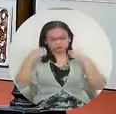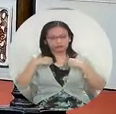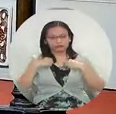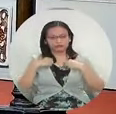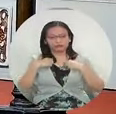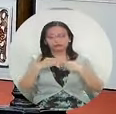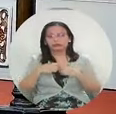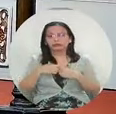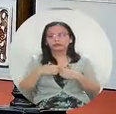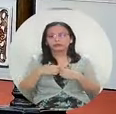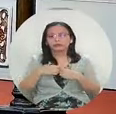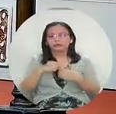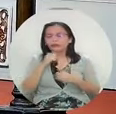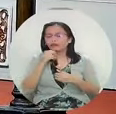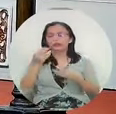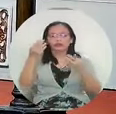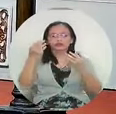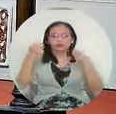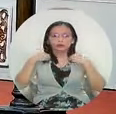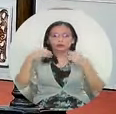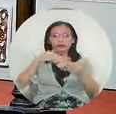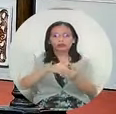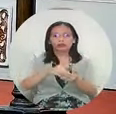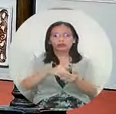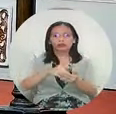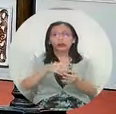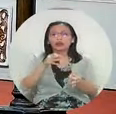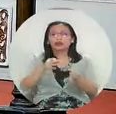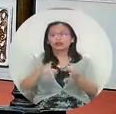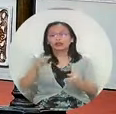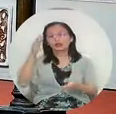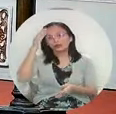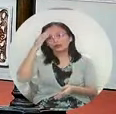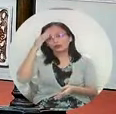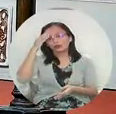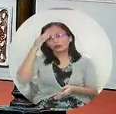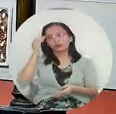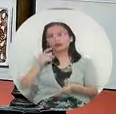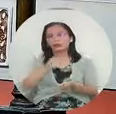You will never wear it again if you only know the meaning of the cross.